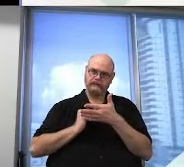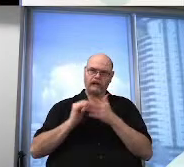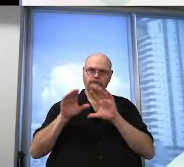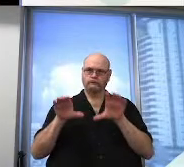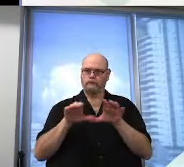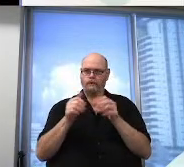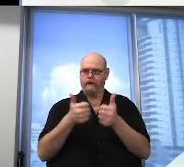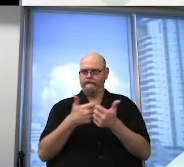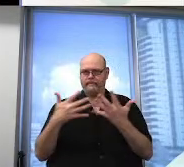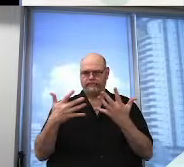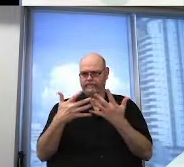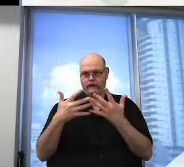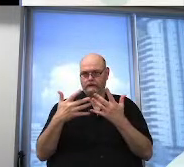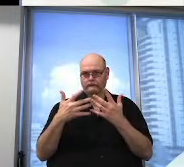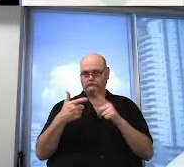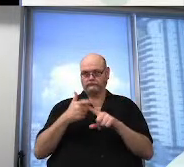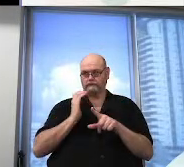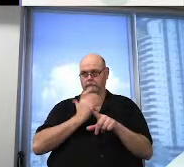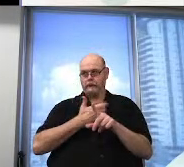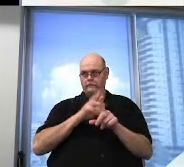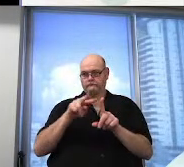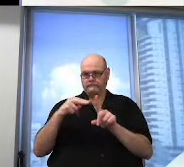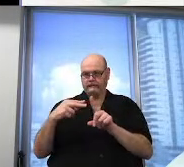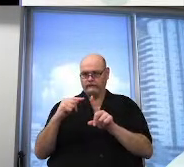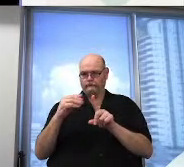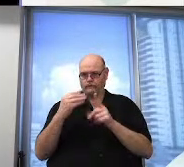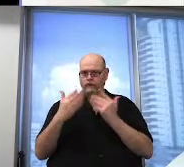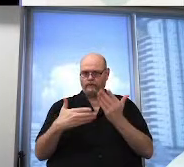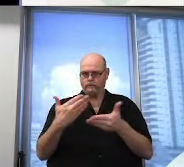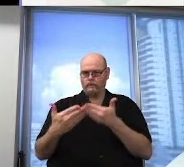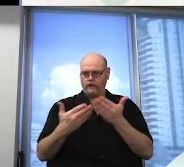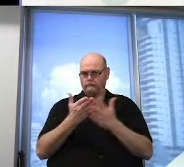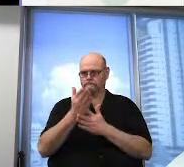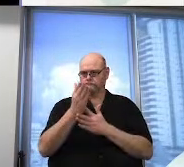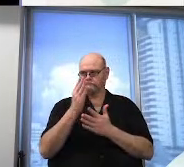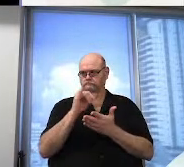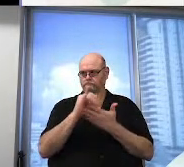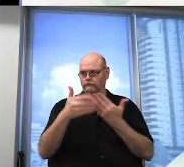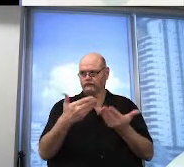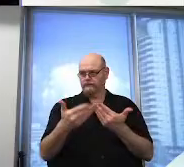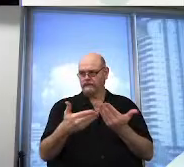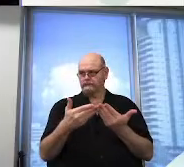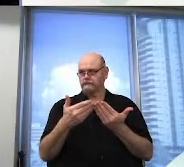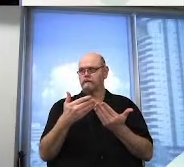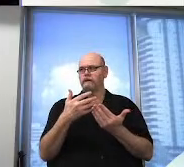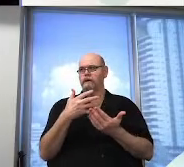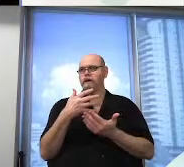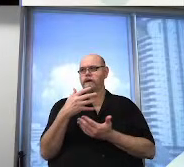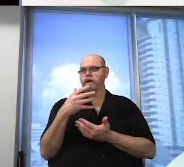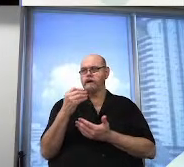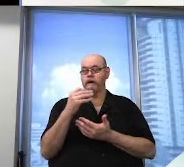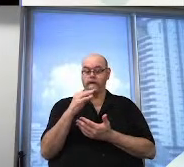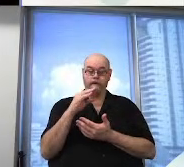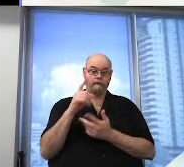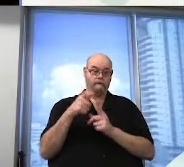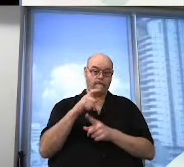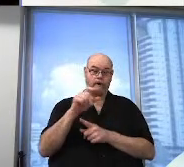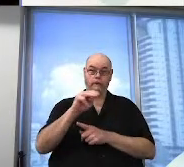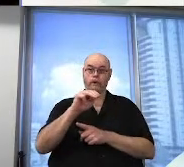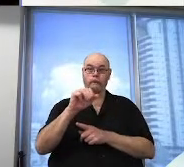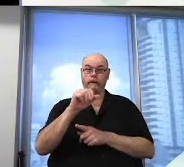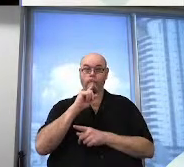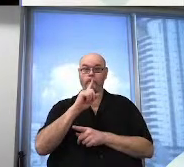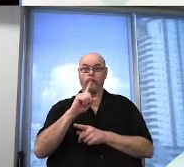are doing everything we can from a LUMA perspective to get those through that process. From our side, from LUMA, we